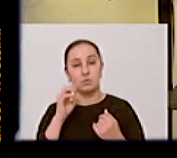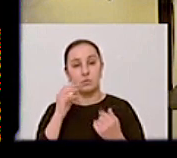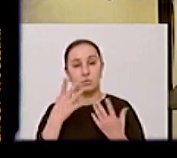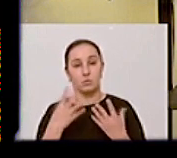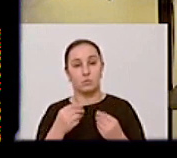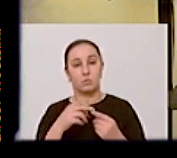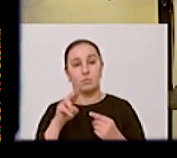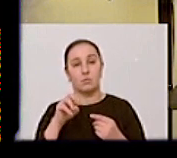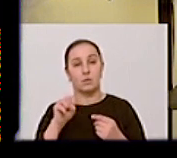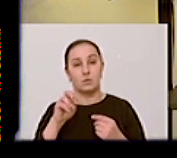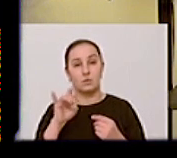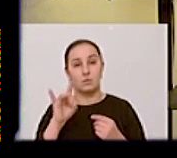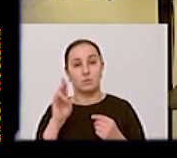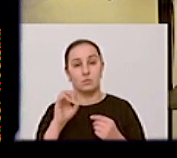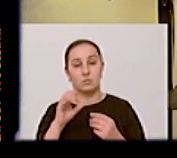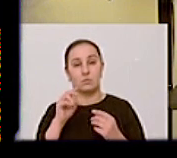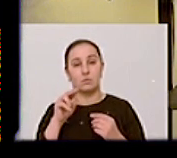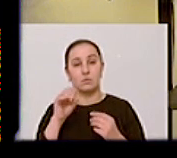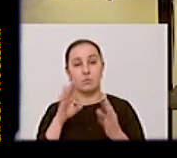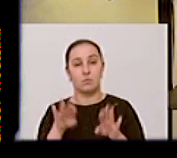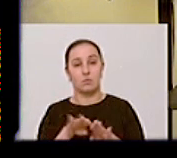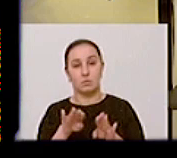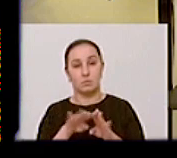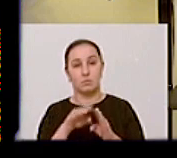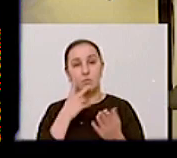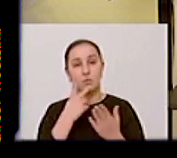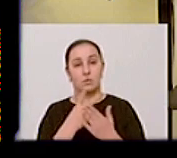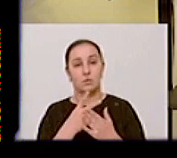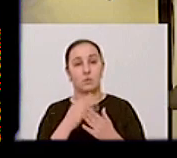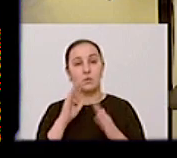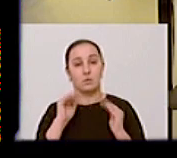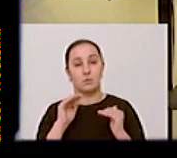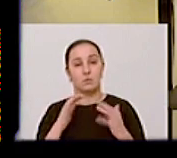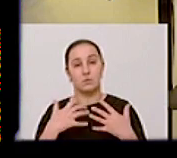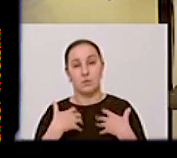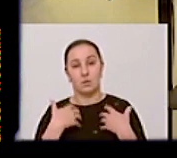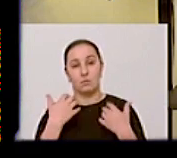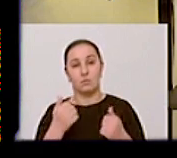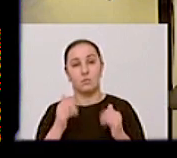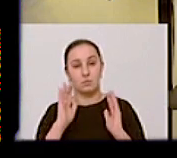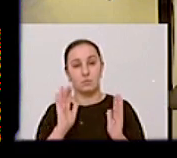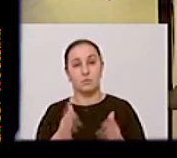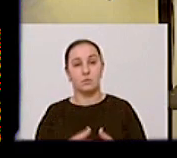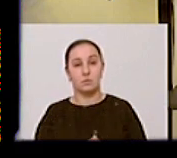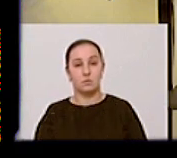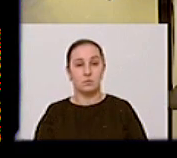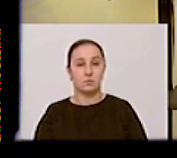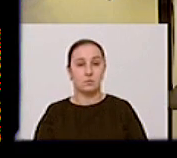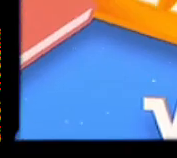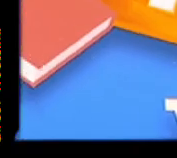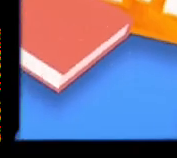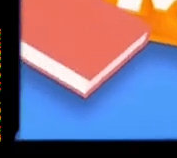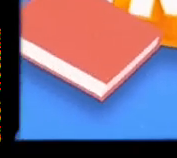Padarkosh dramasining voqealarini solishtirishga tayyorlaning. Xayr, salomat bo'ling.